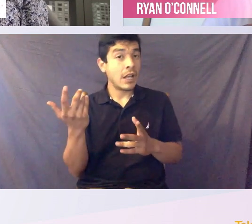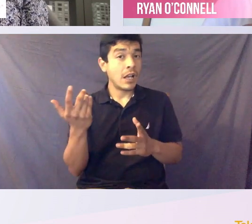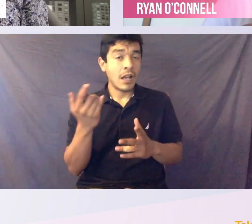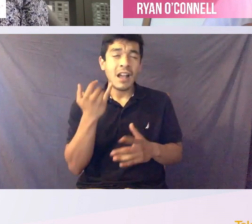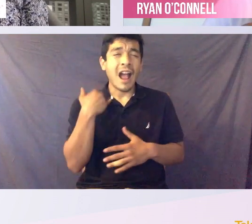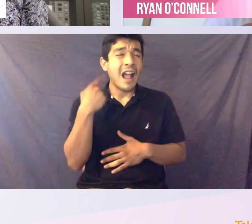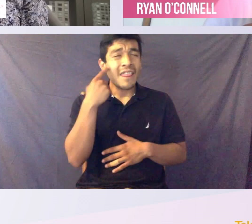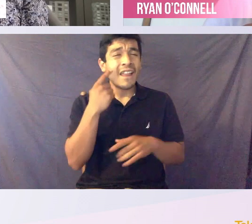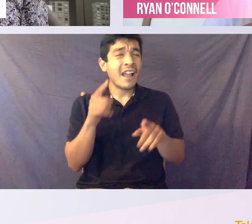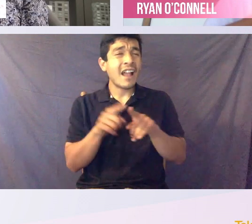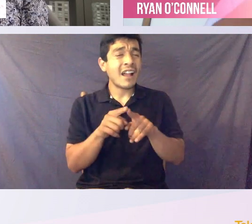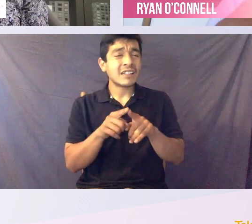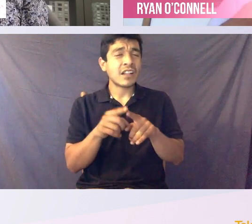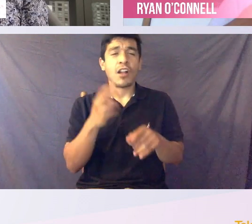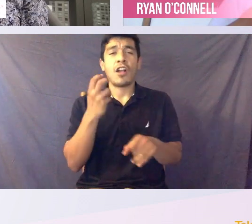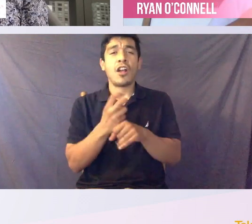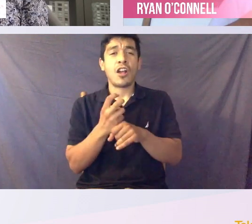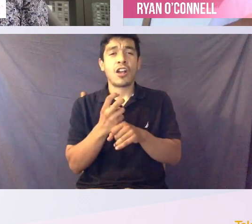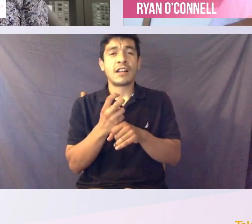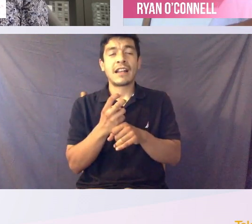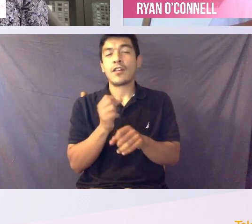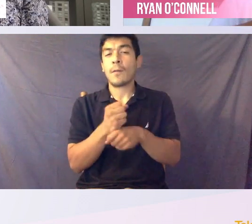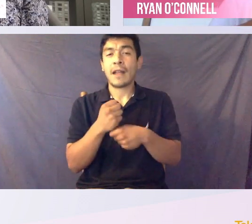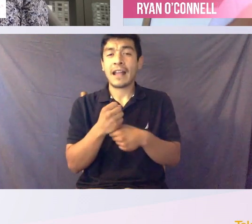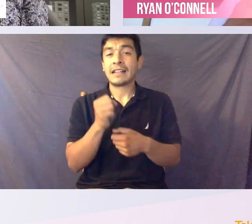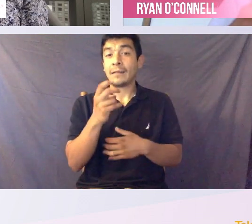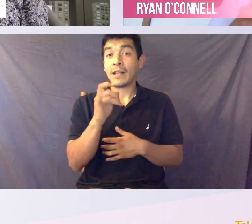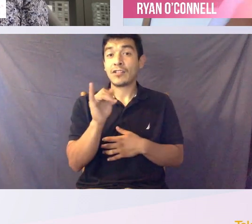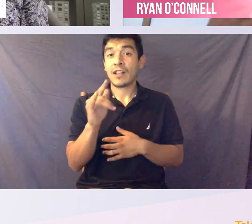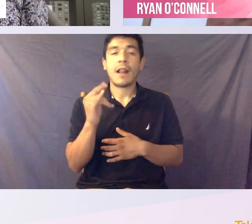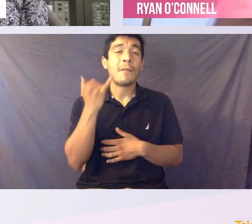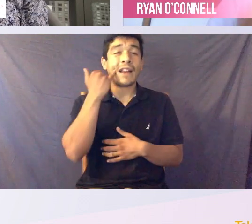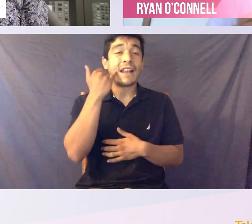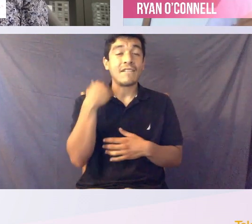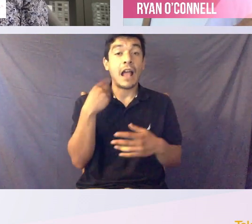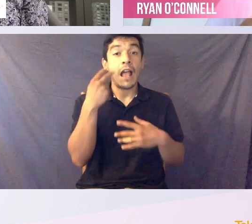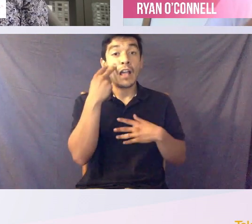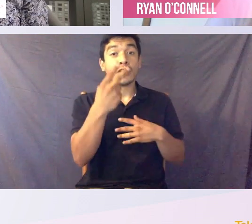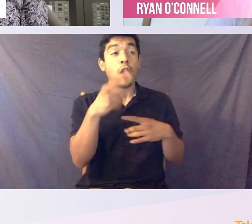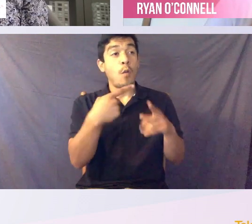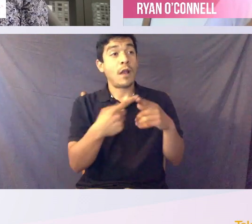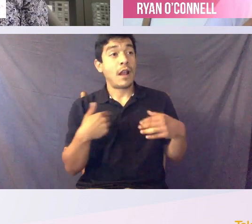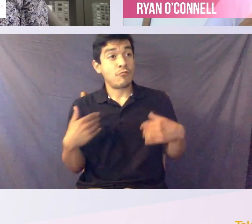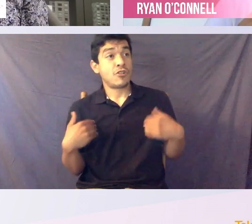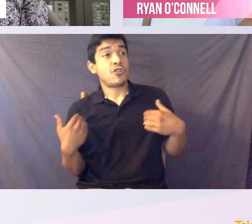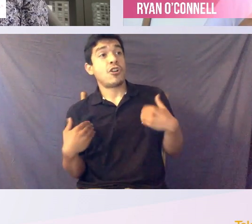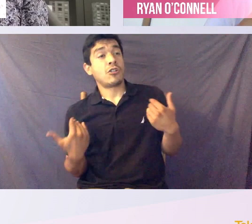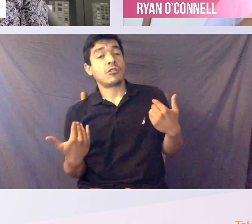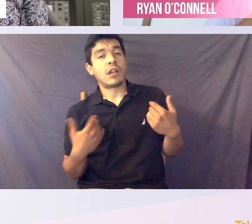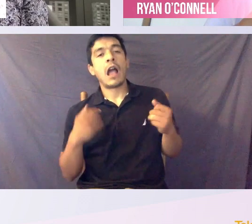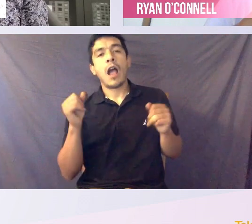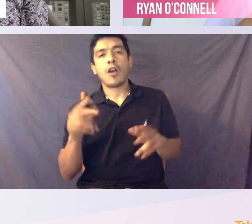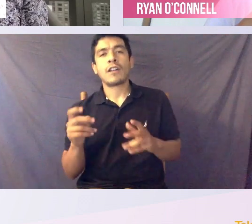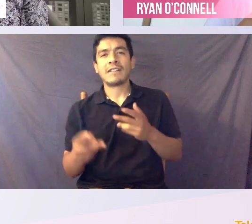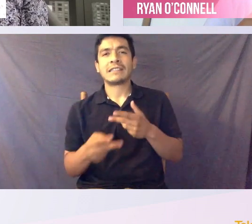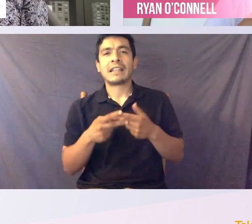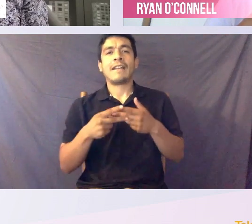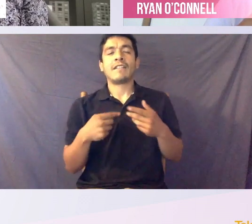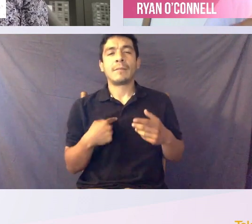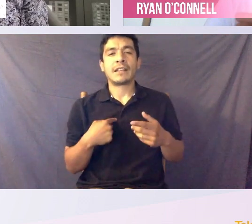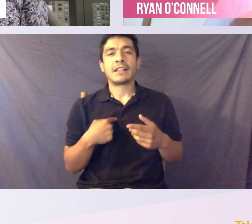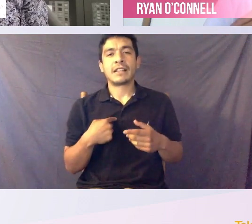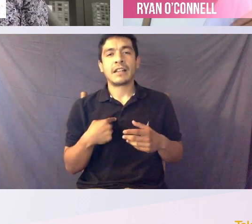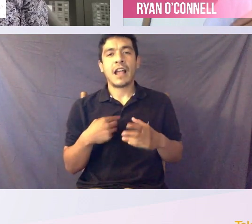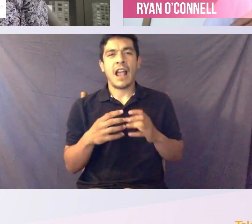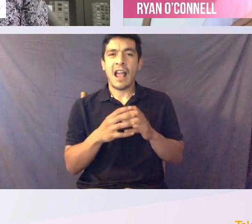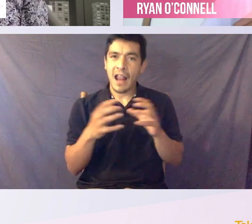was, I think of the show special, like if it had been around when I was a teenager or whatever, it would have saved me thousands